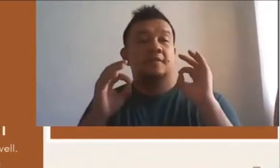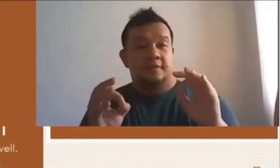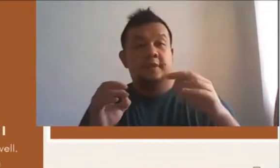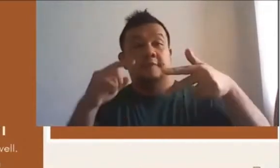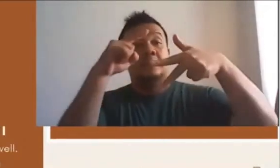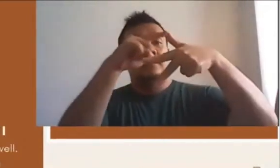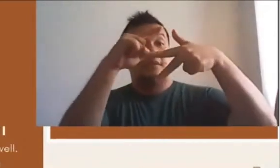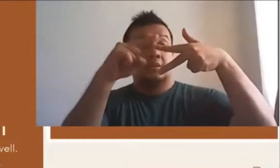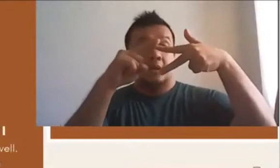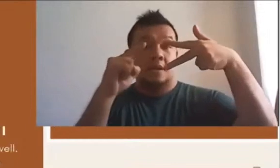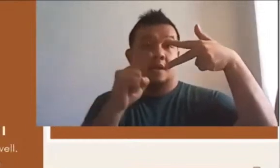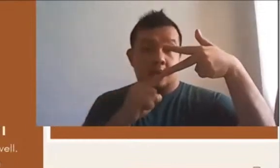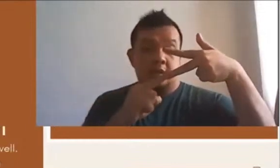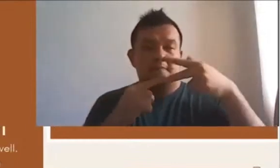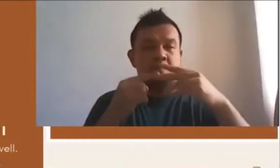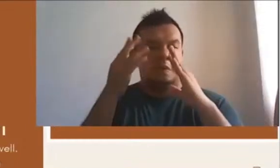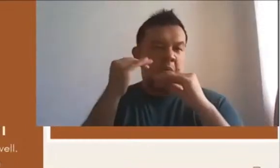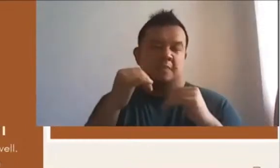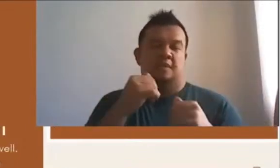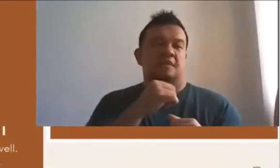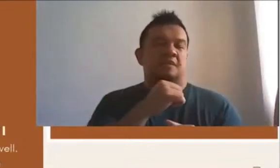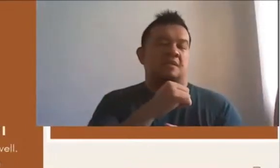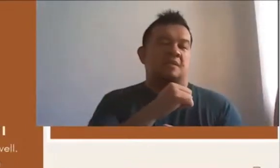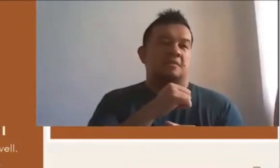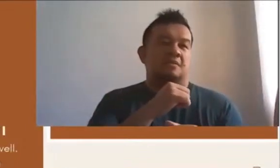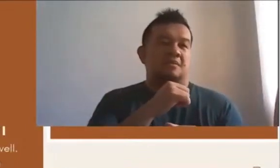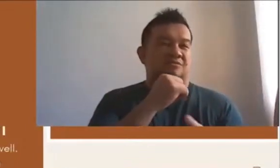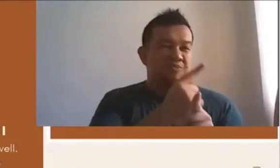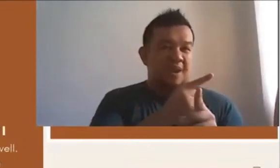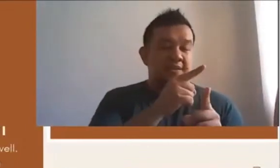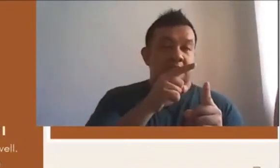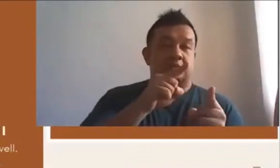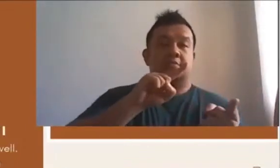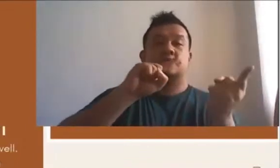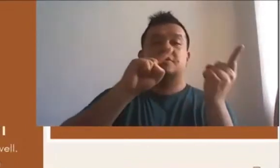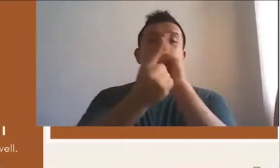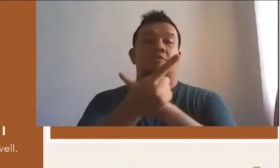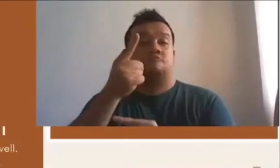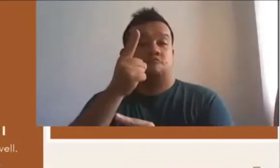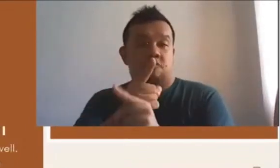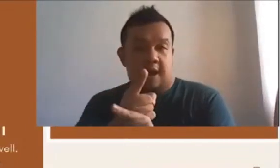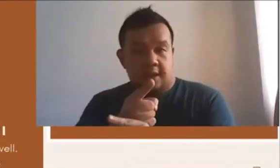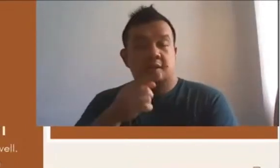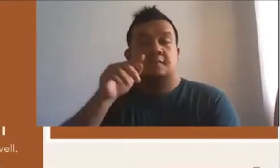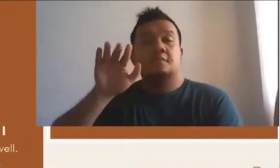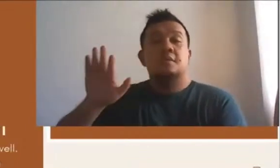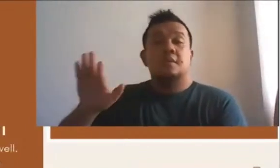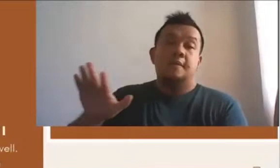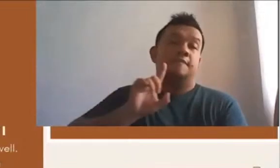you change your perspectives and use the right terms instead. So I'll show you what those terms are.